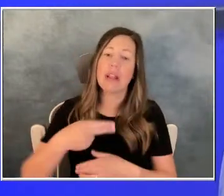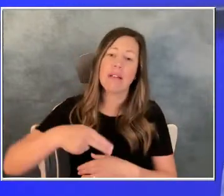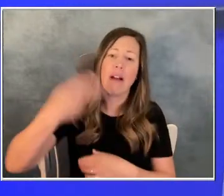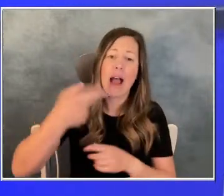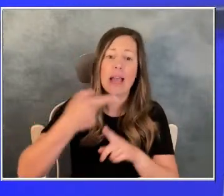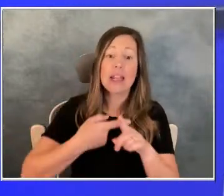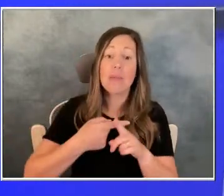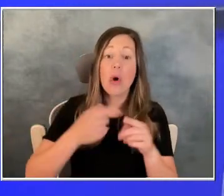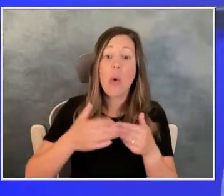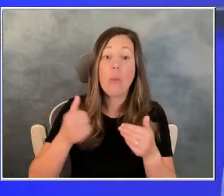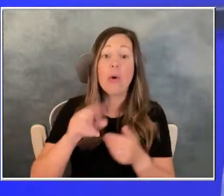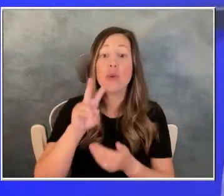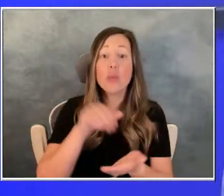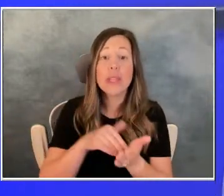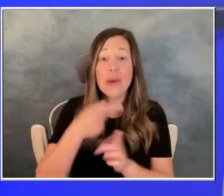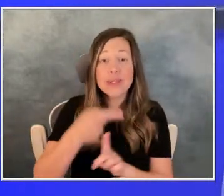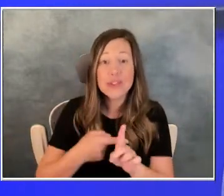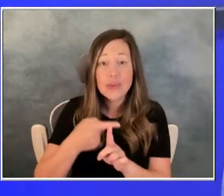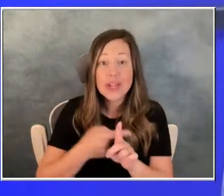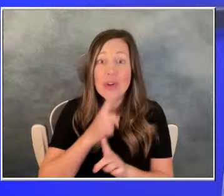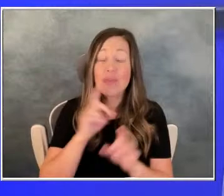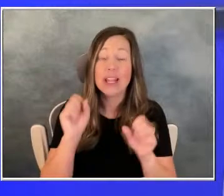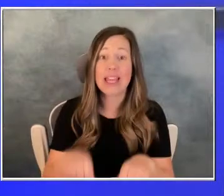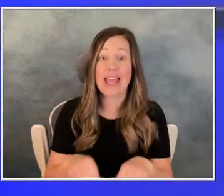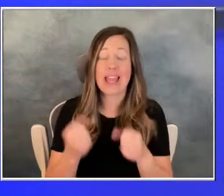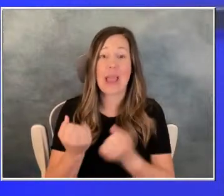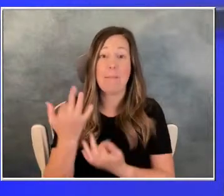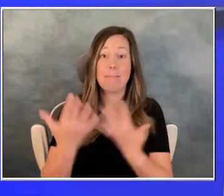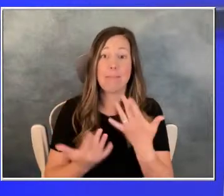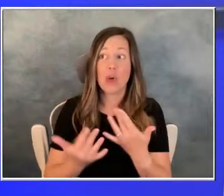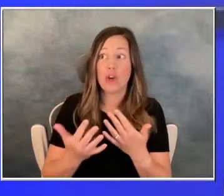degrees, and it means it can burn almost anything.